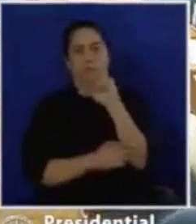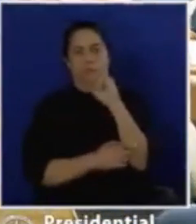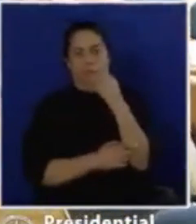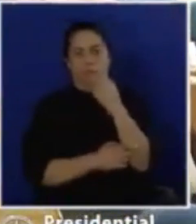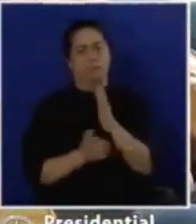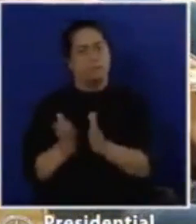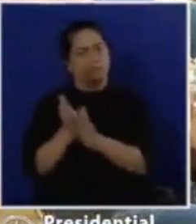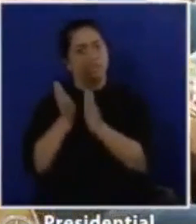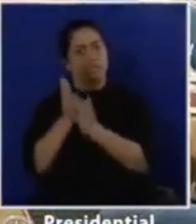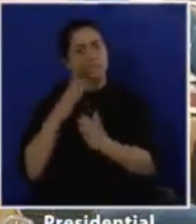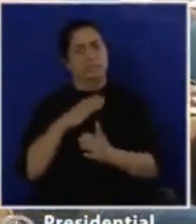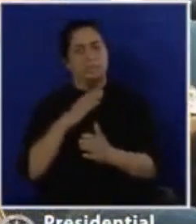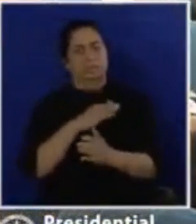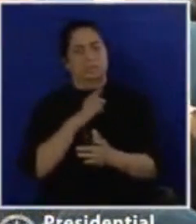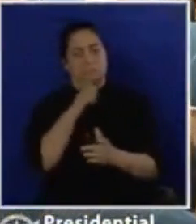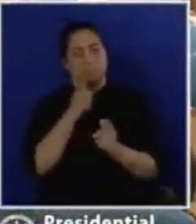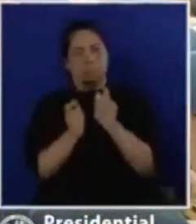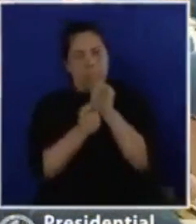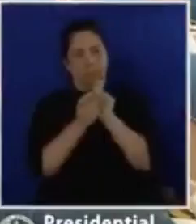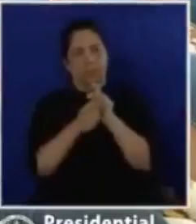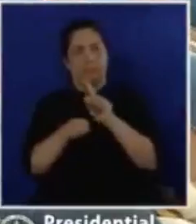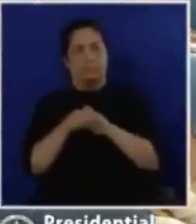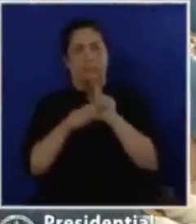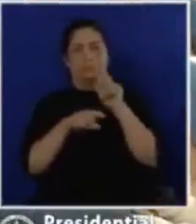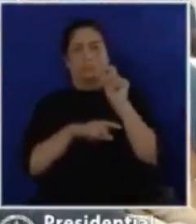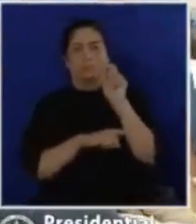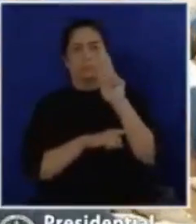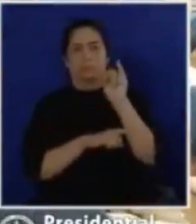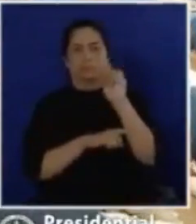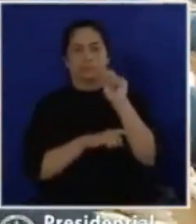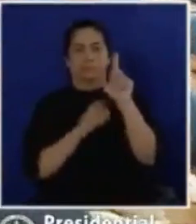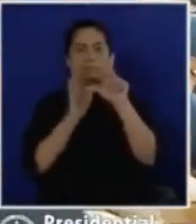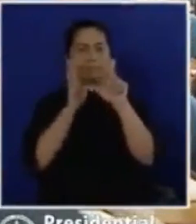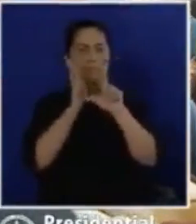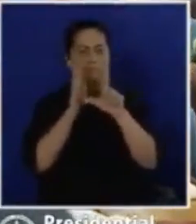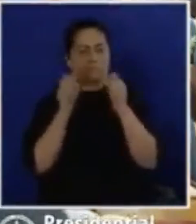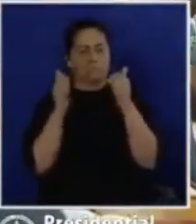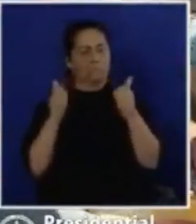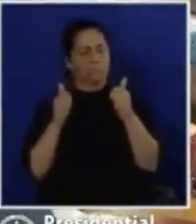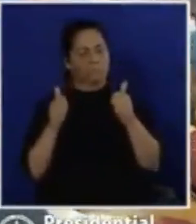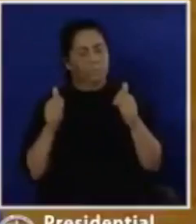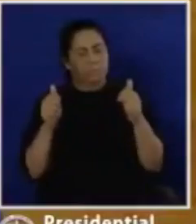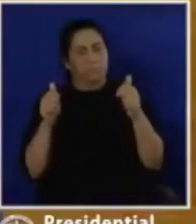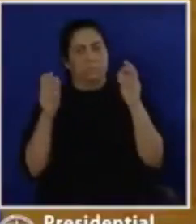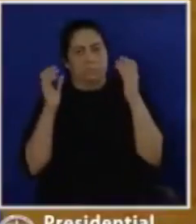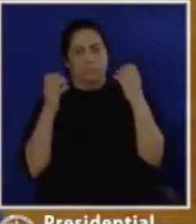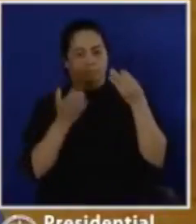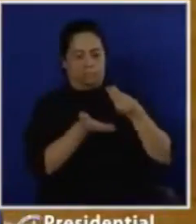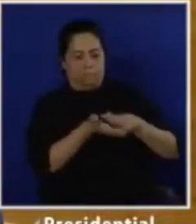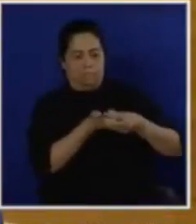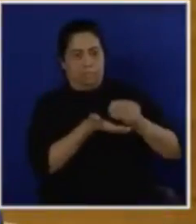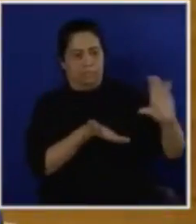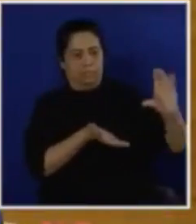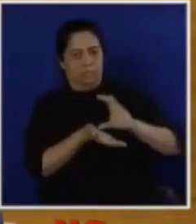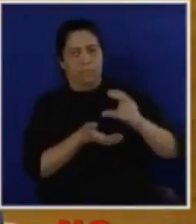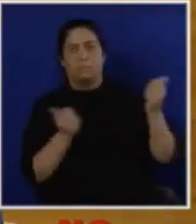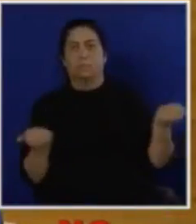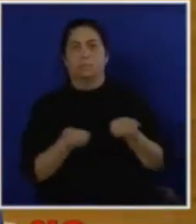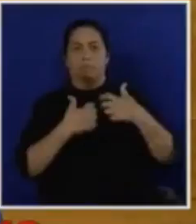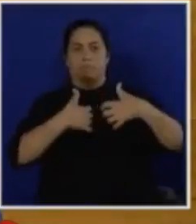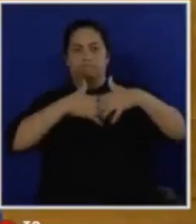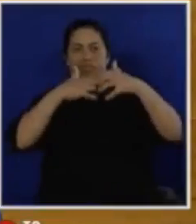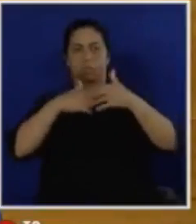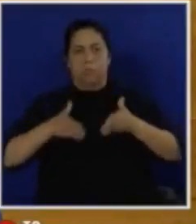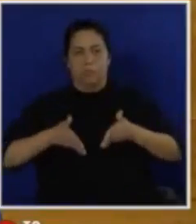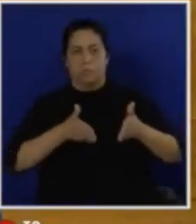I applaud Congress for the timely passage of the train law. You have made funds available to build